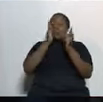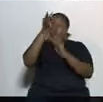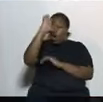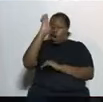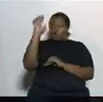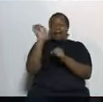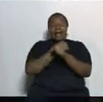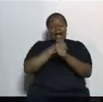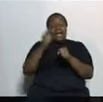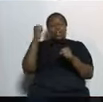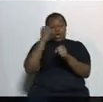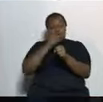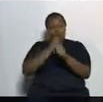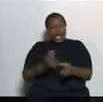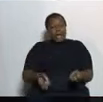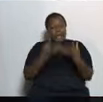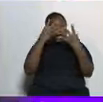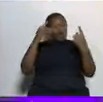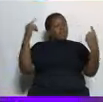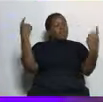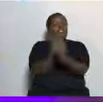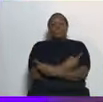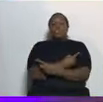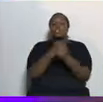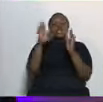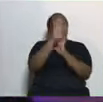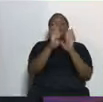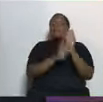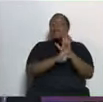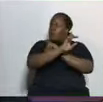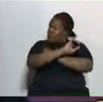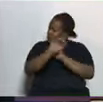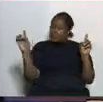miracle contrary to his word. Amen.